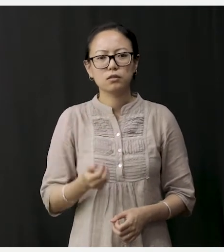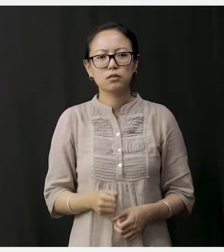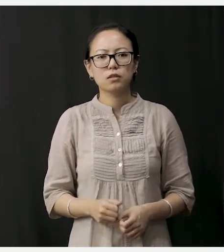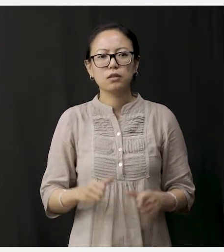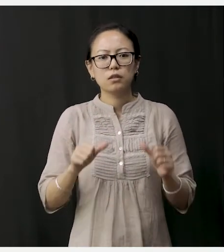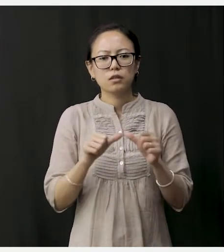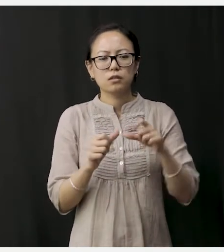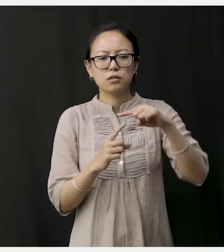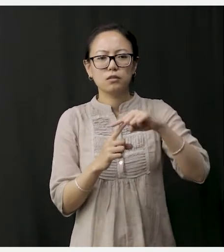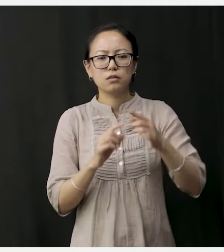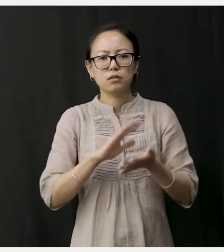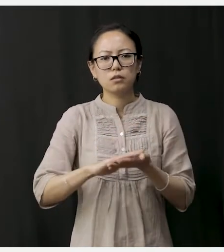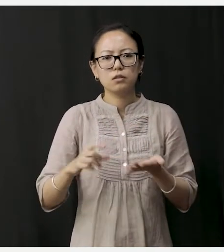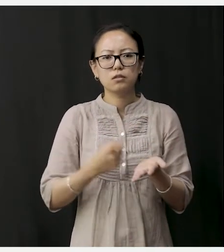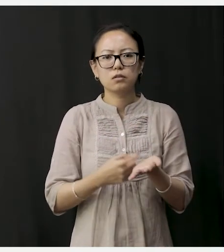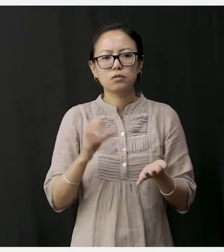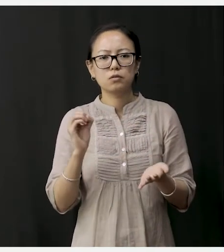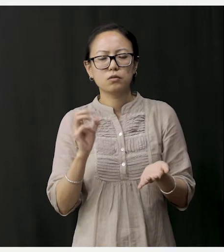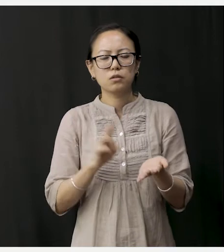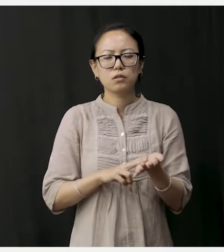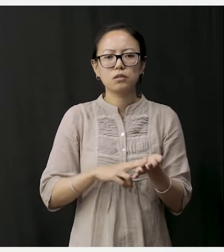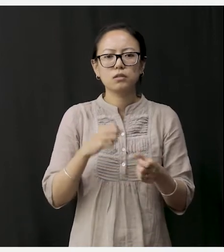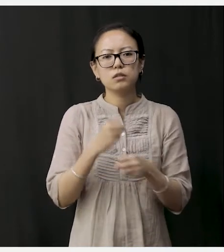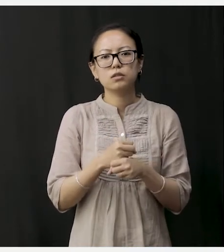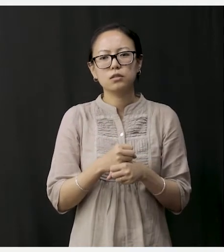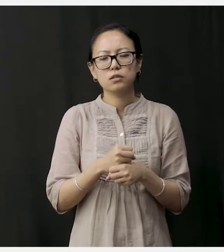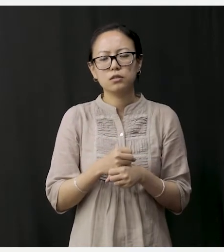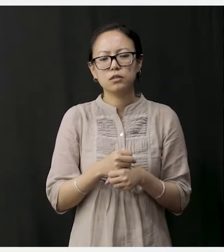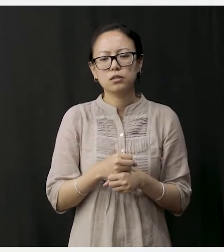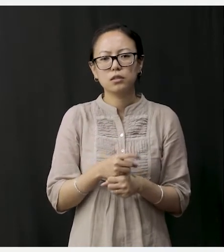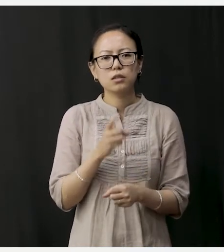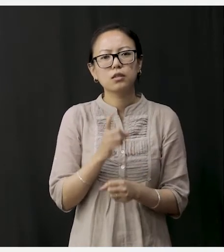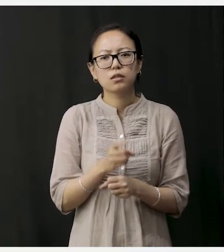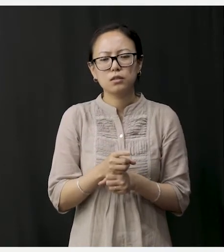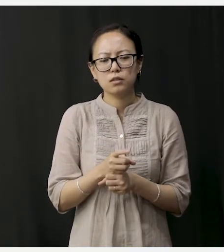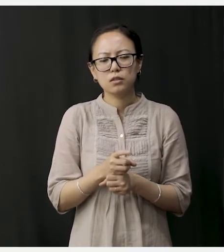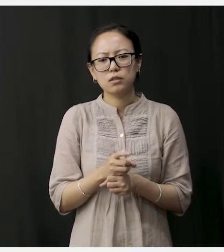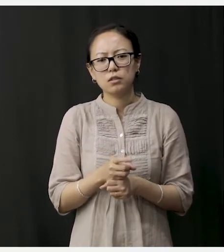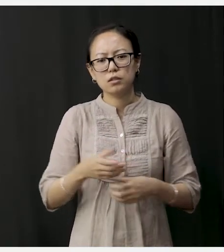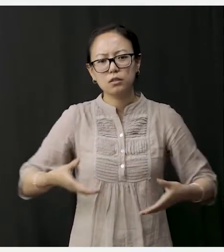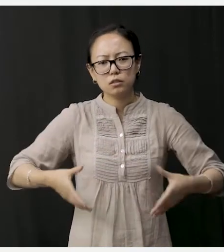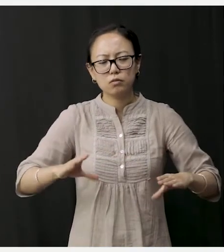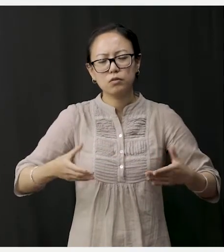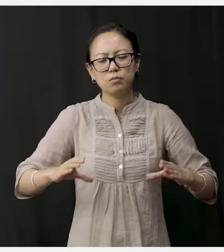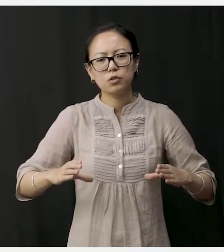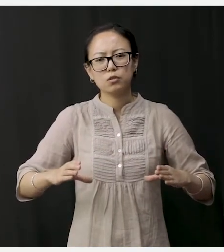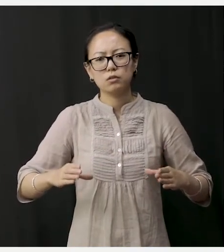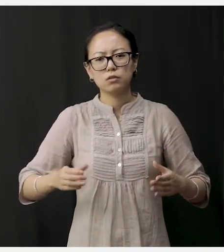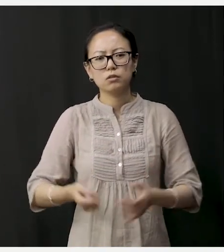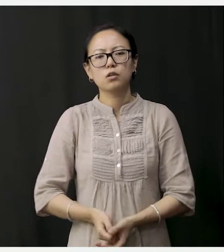of informations on particular games like football, on lawn tennis, and on volleyball,